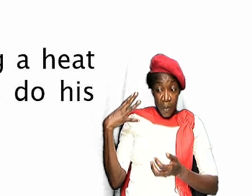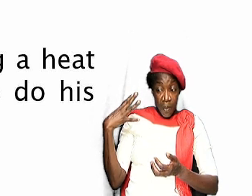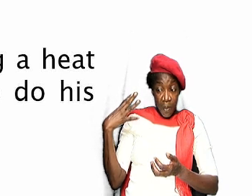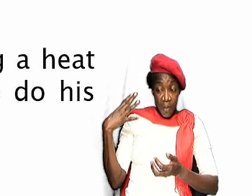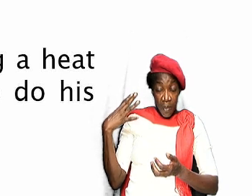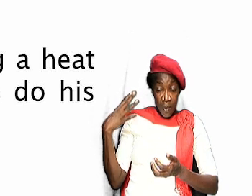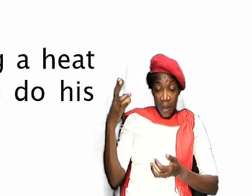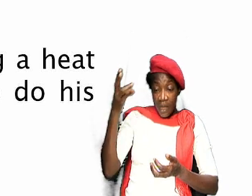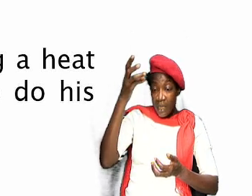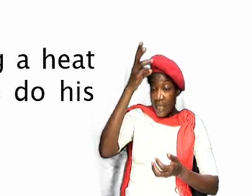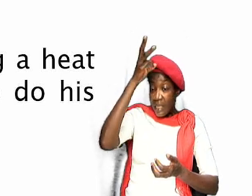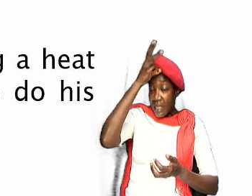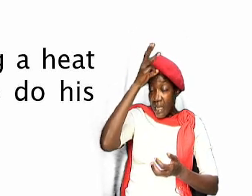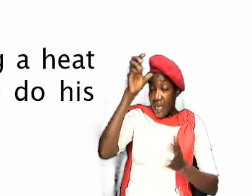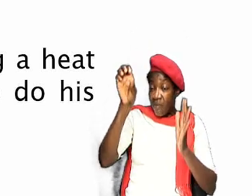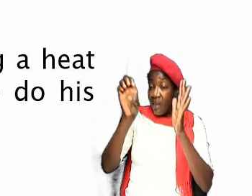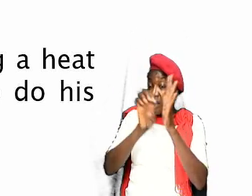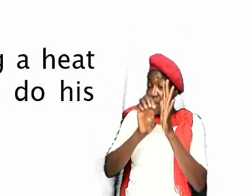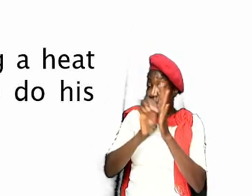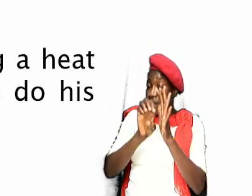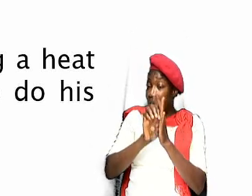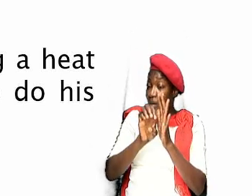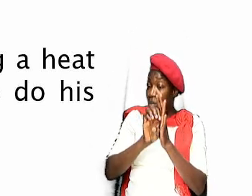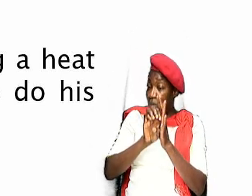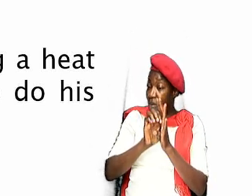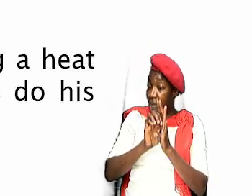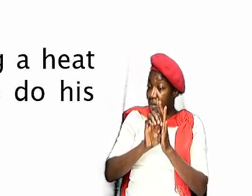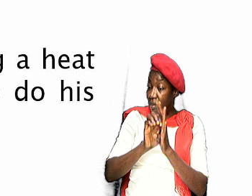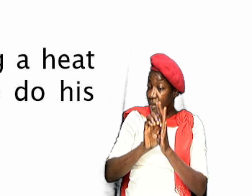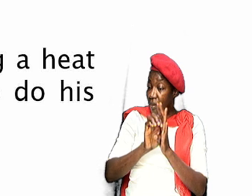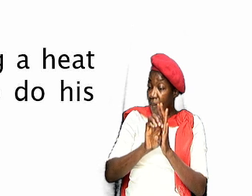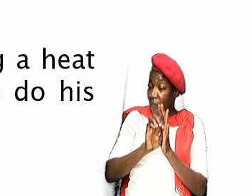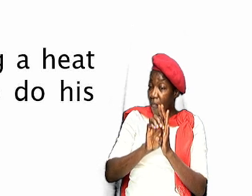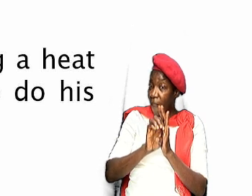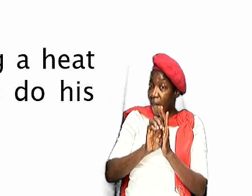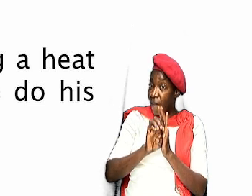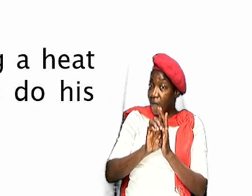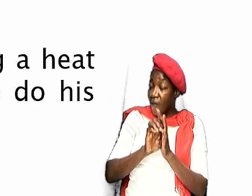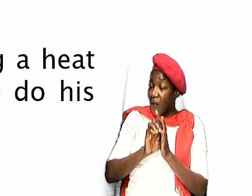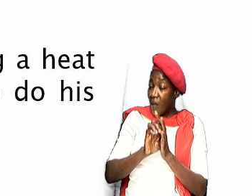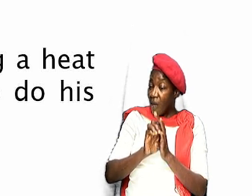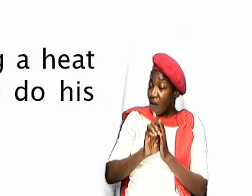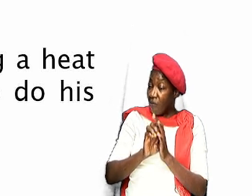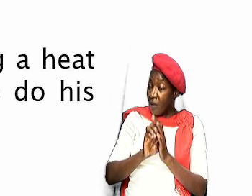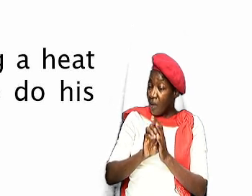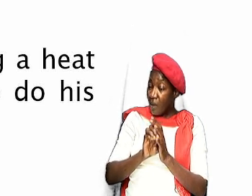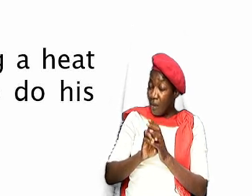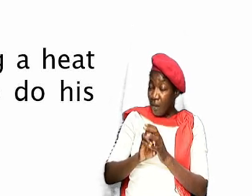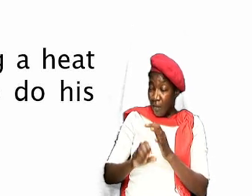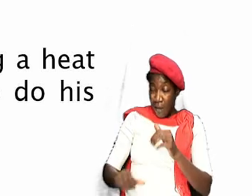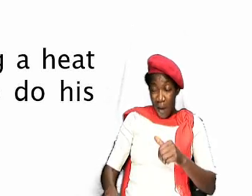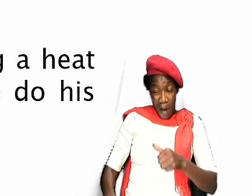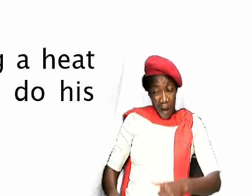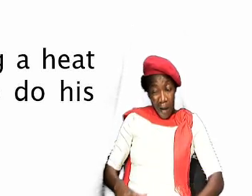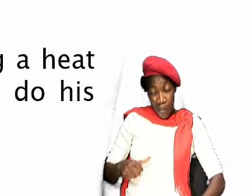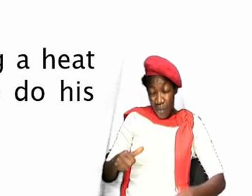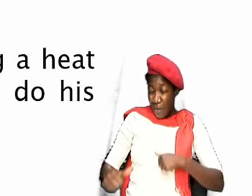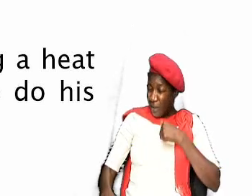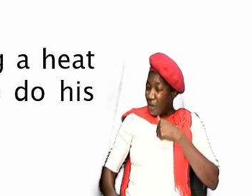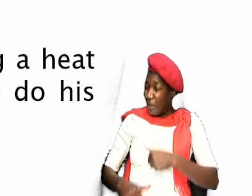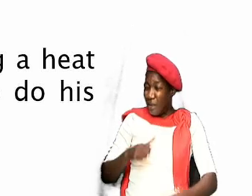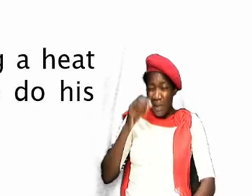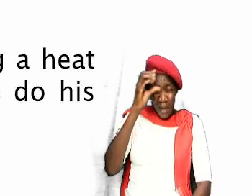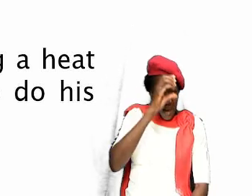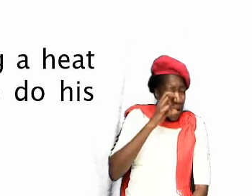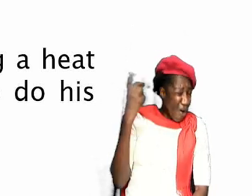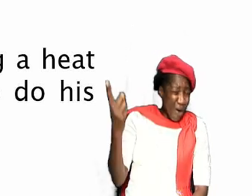David's example and to cultivate the habit of always inquiring, of always seeking